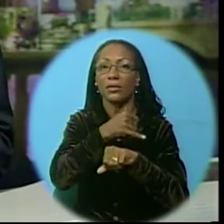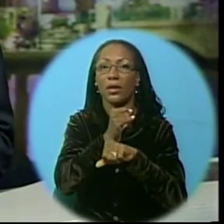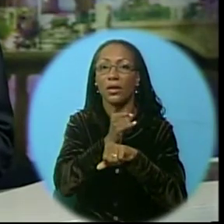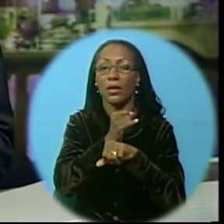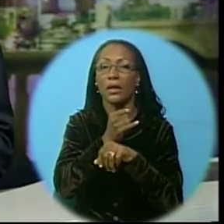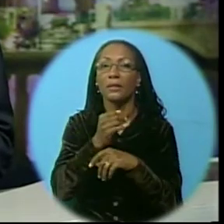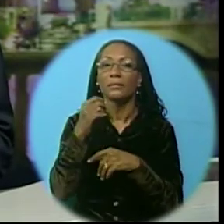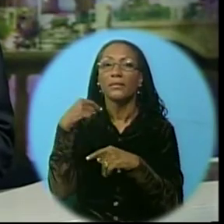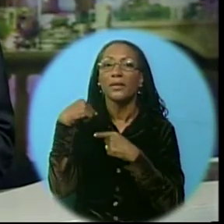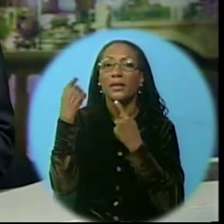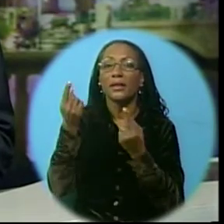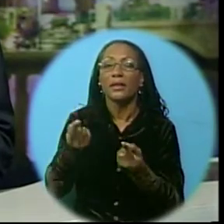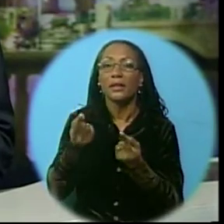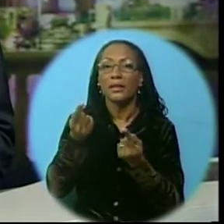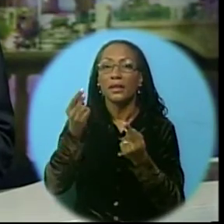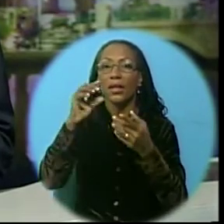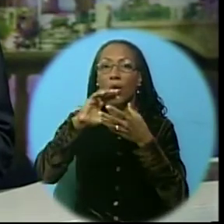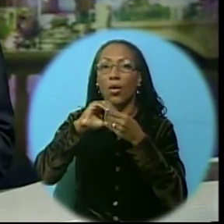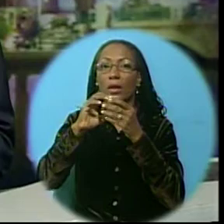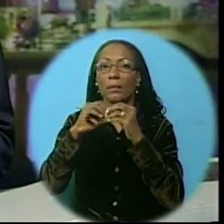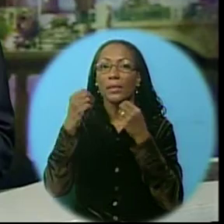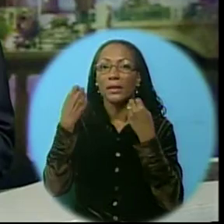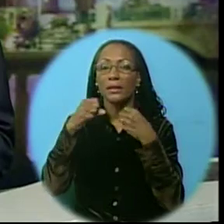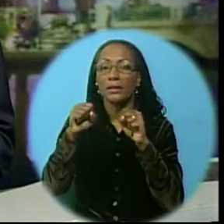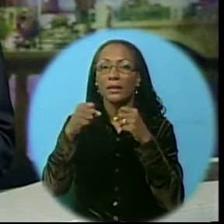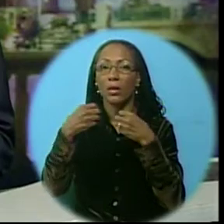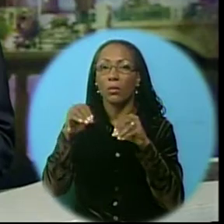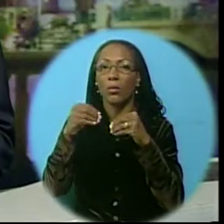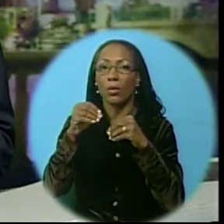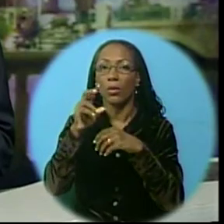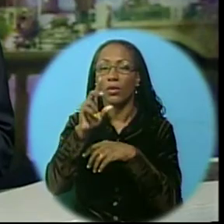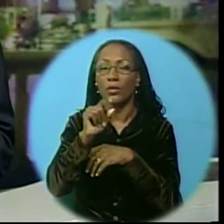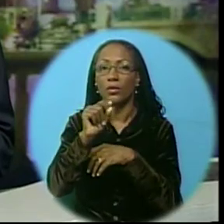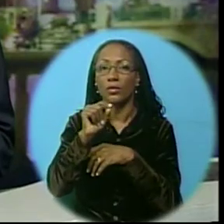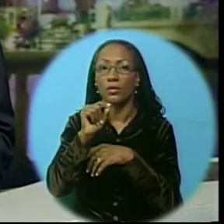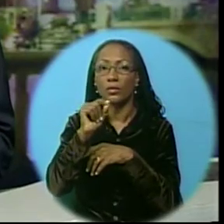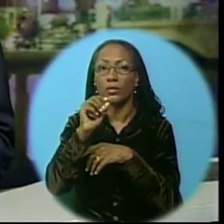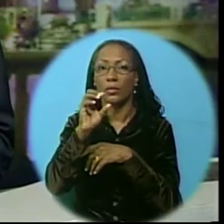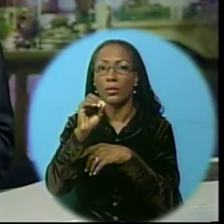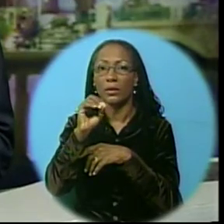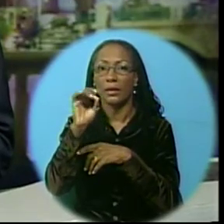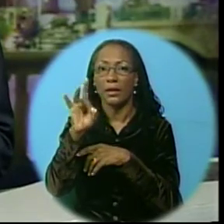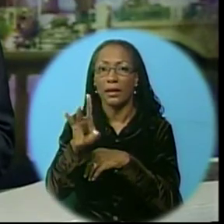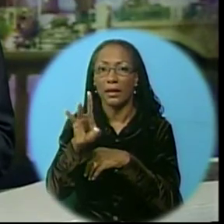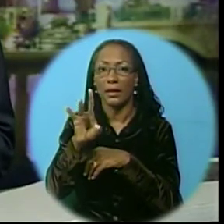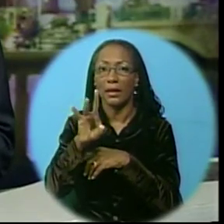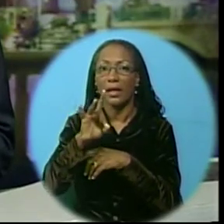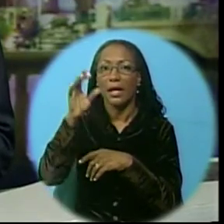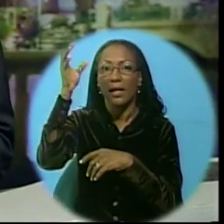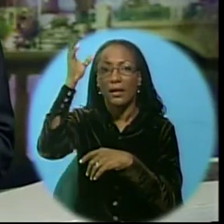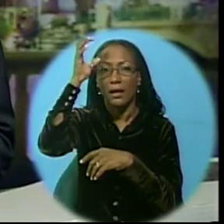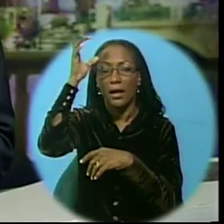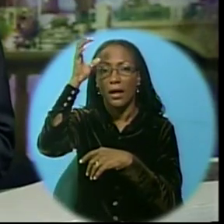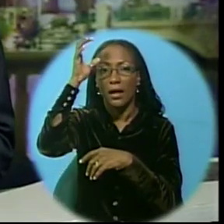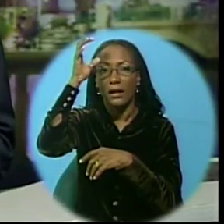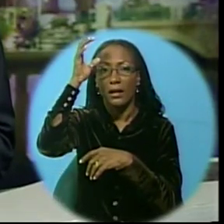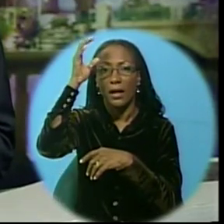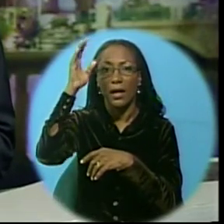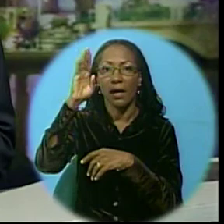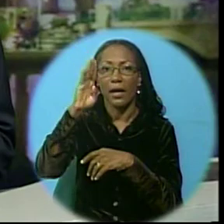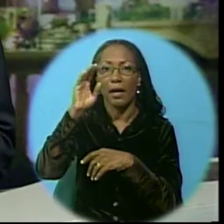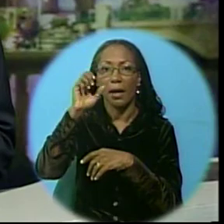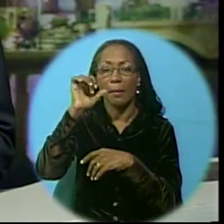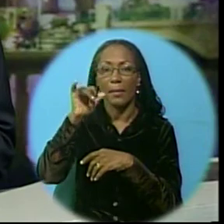in 2008, its popularity has been steadily growing. Carlisle Bay has been identified as one of the best locations for the sport,